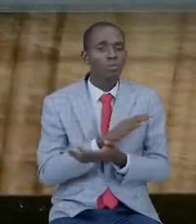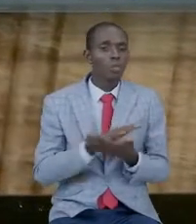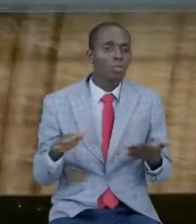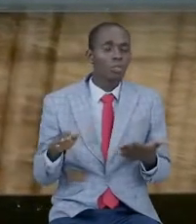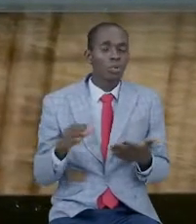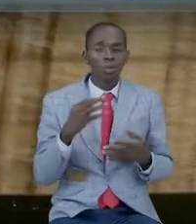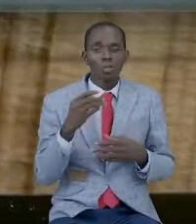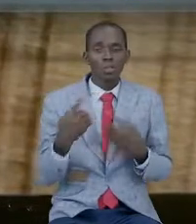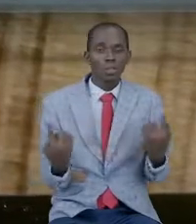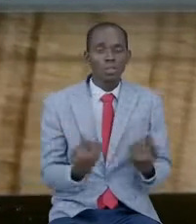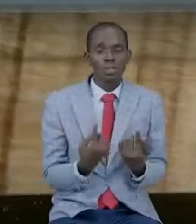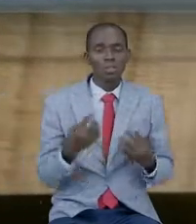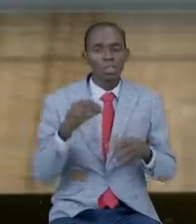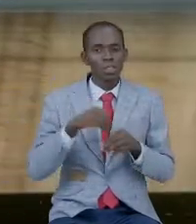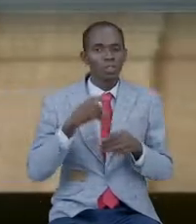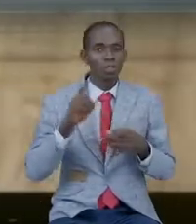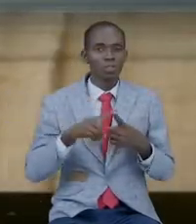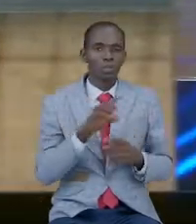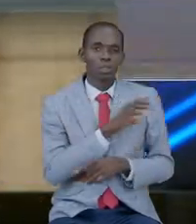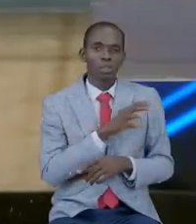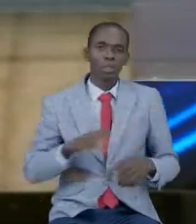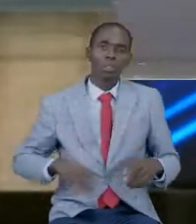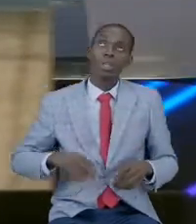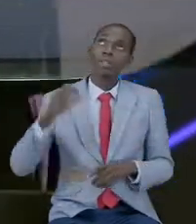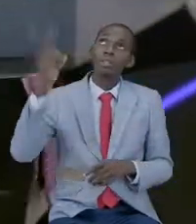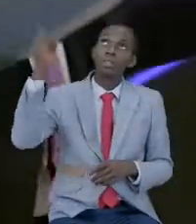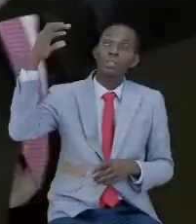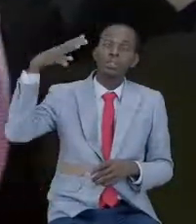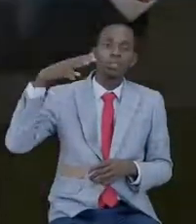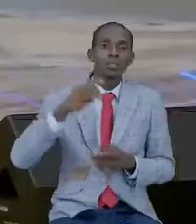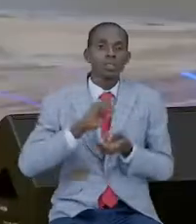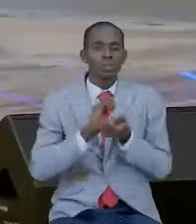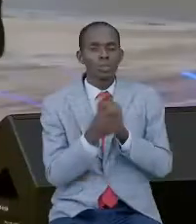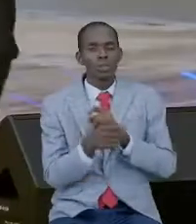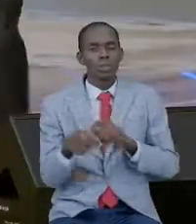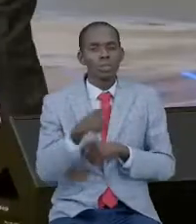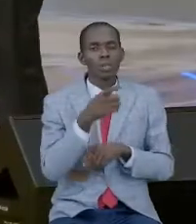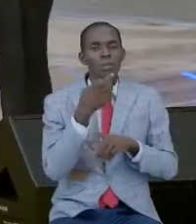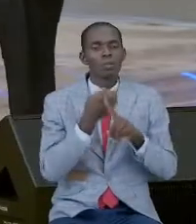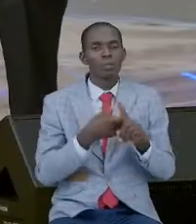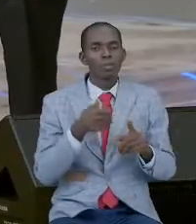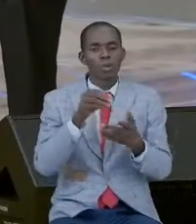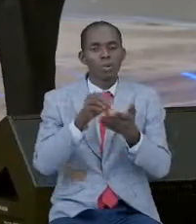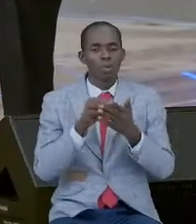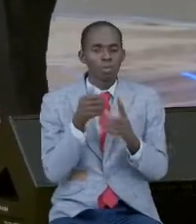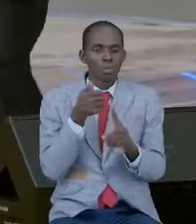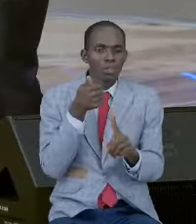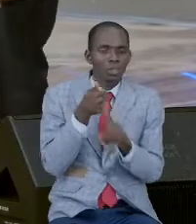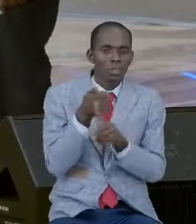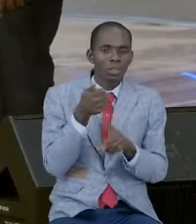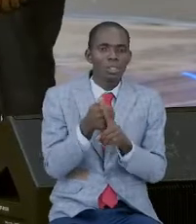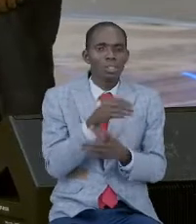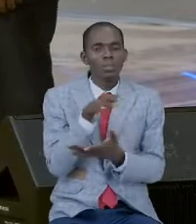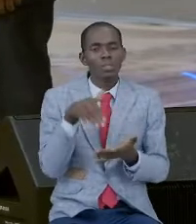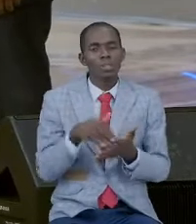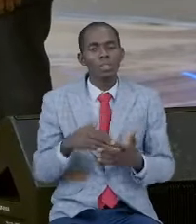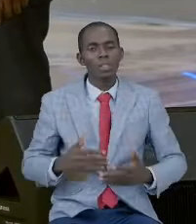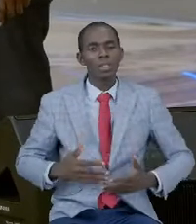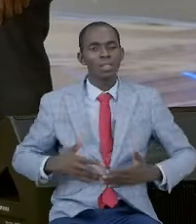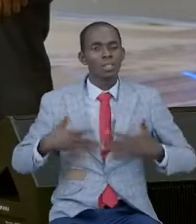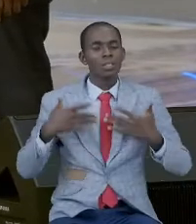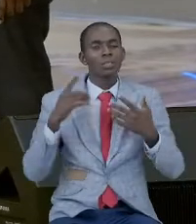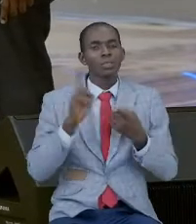Christ-likeness. Turn them away from the self-centered life to the